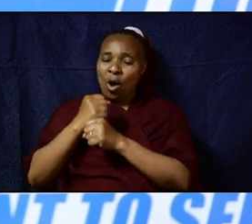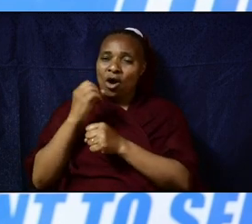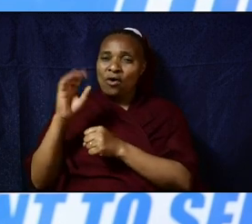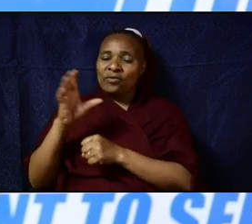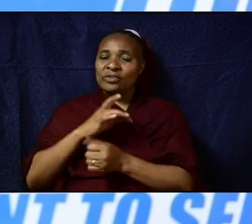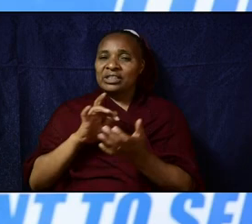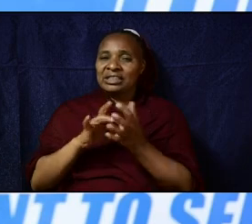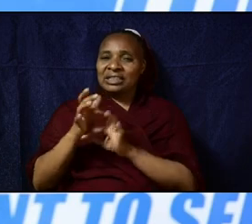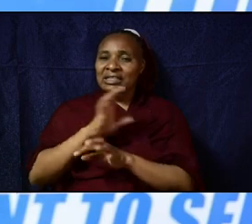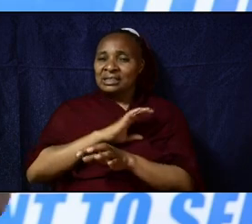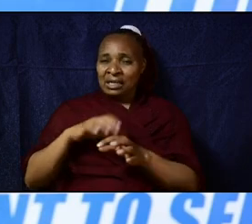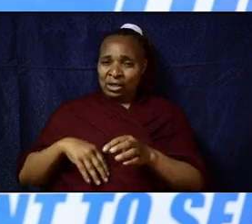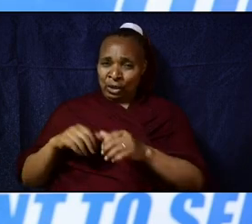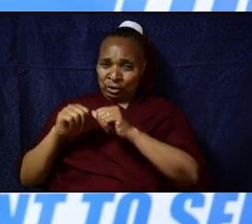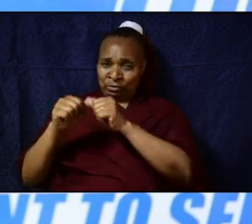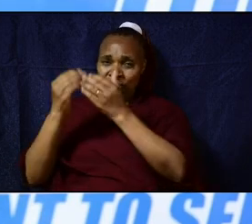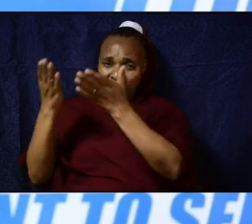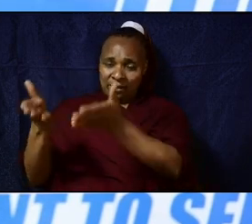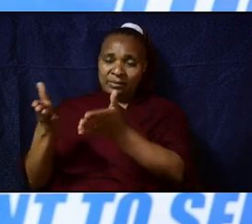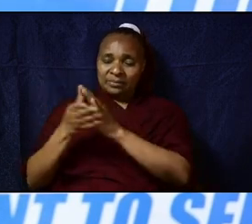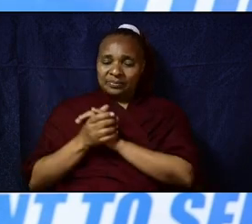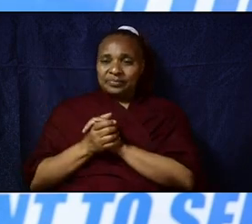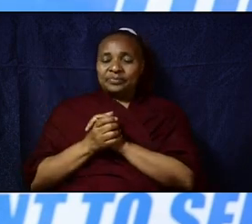may continue there.